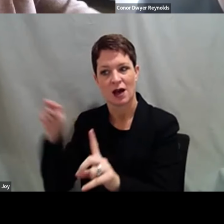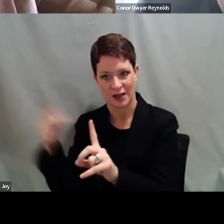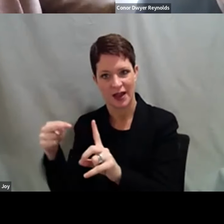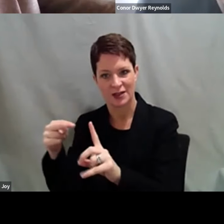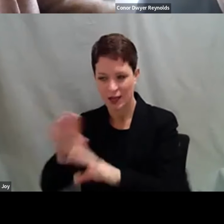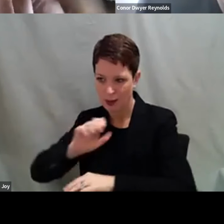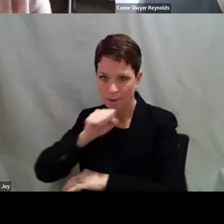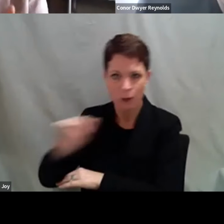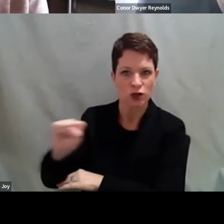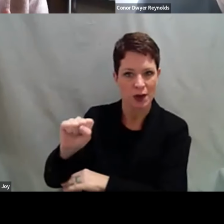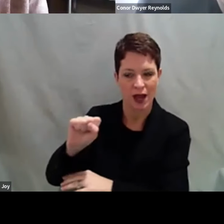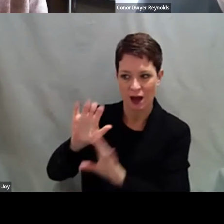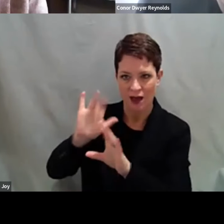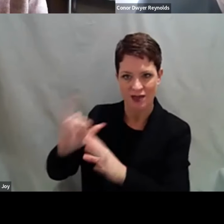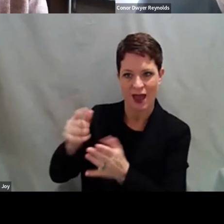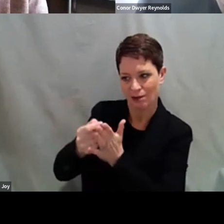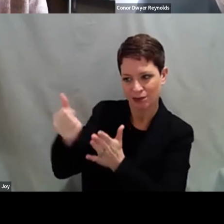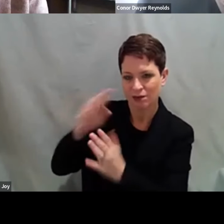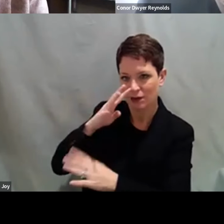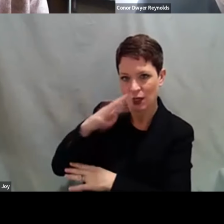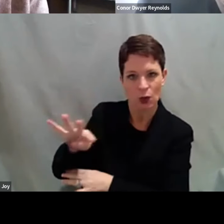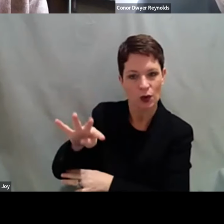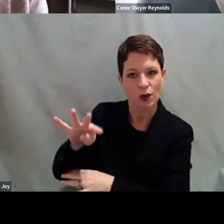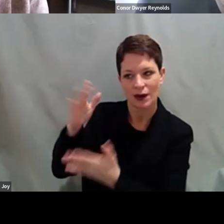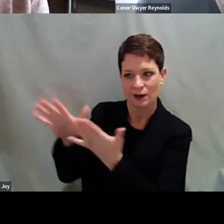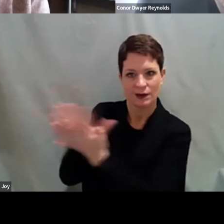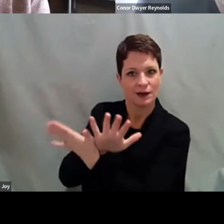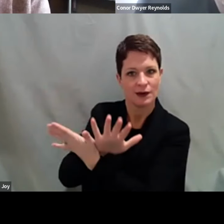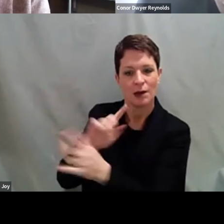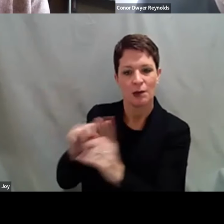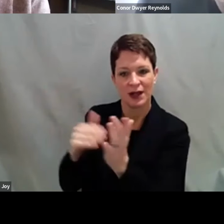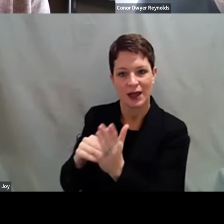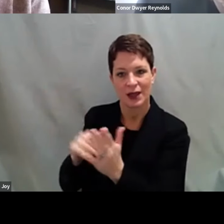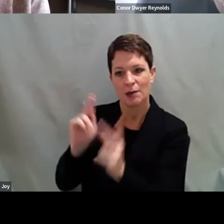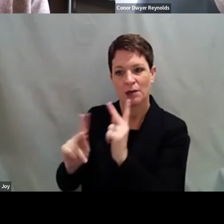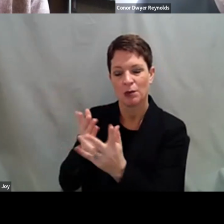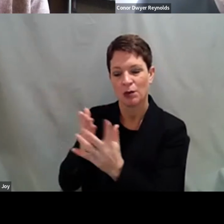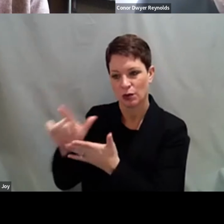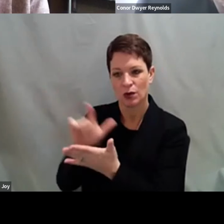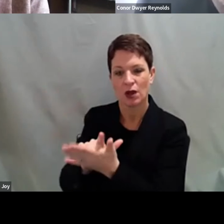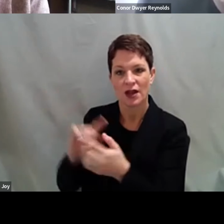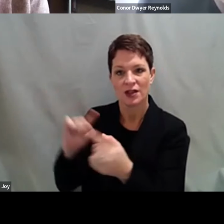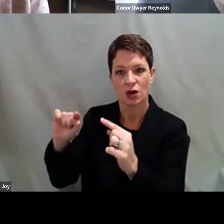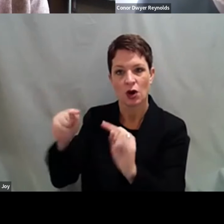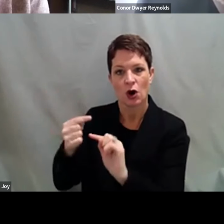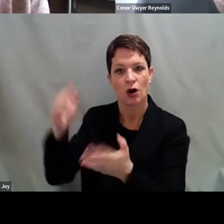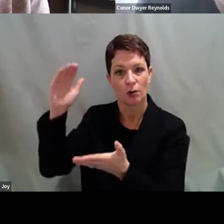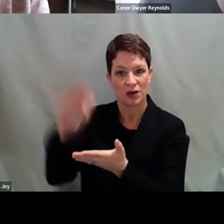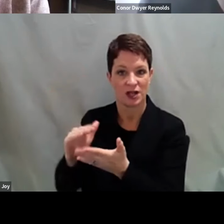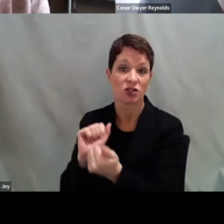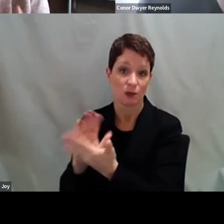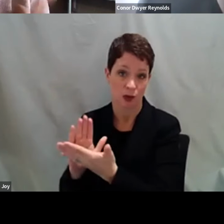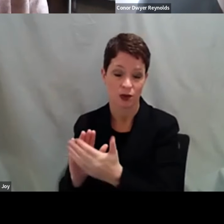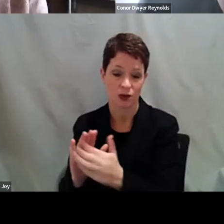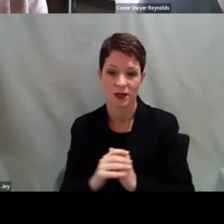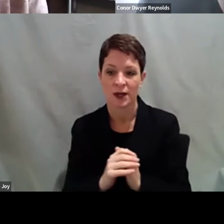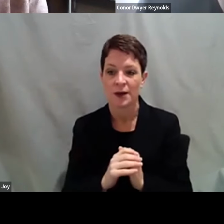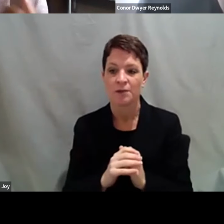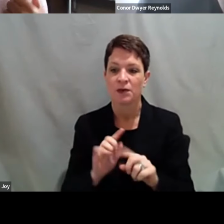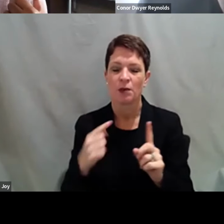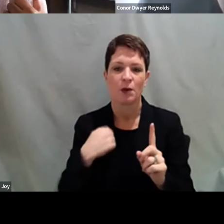that erasure and strengthen the privacy and security interests of disabled people, again, through law and as a harm reduction approach. And so when I